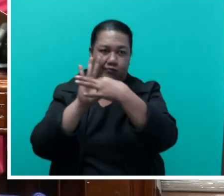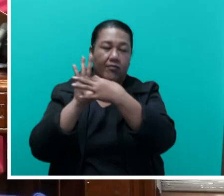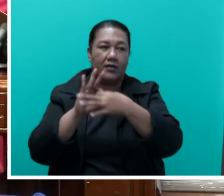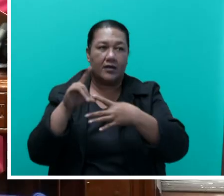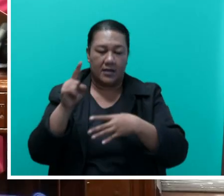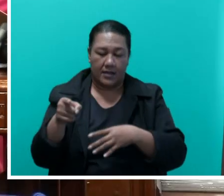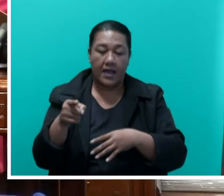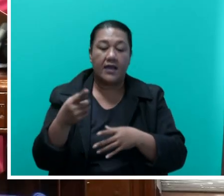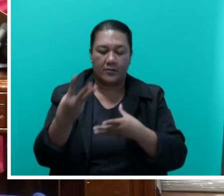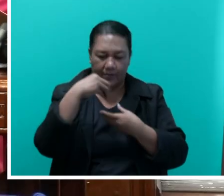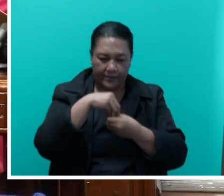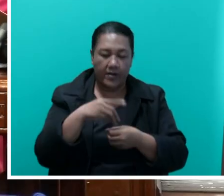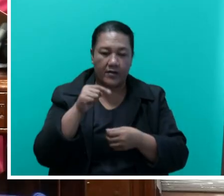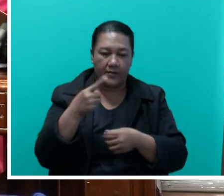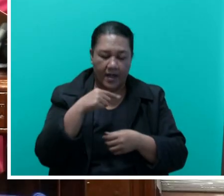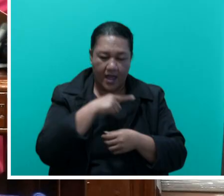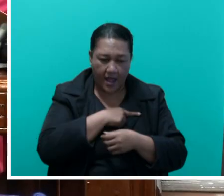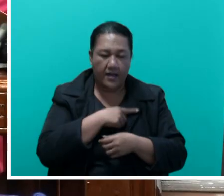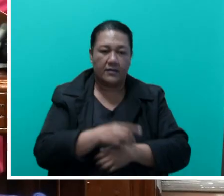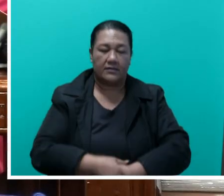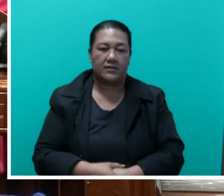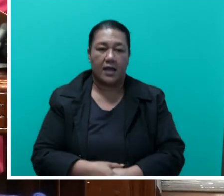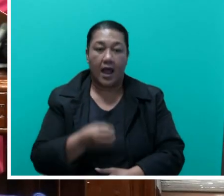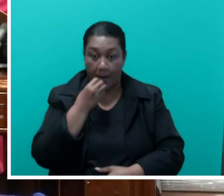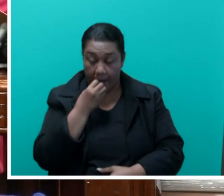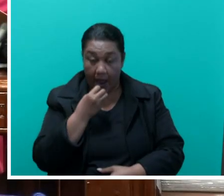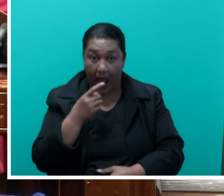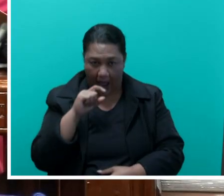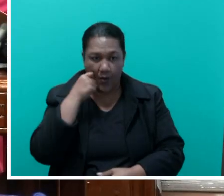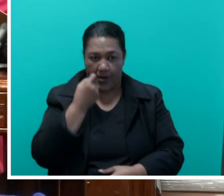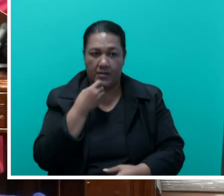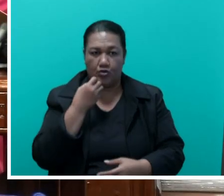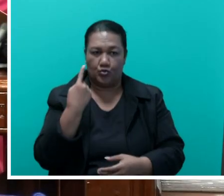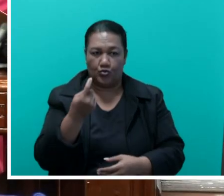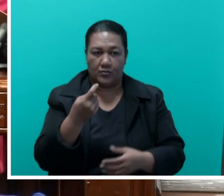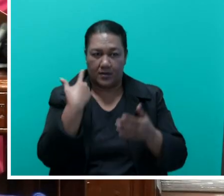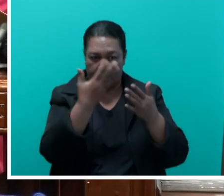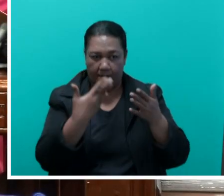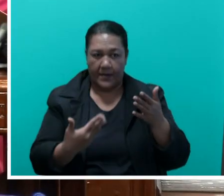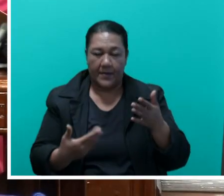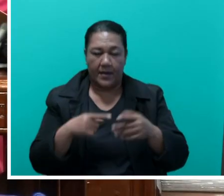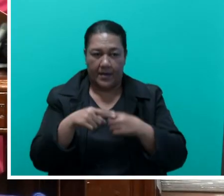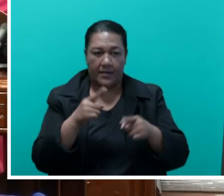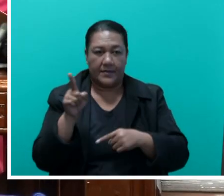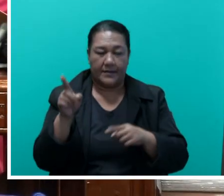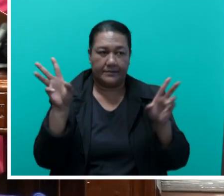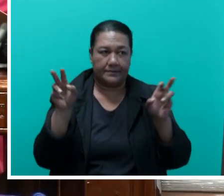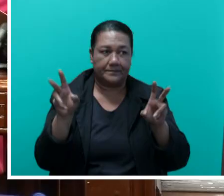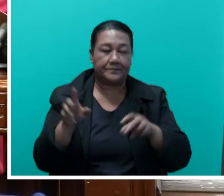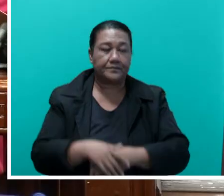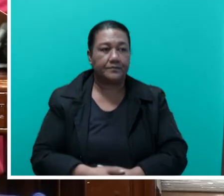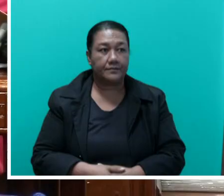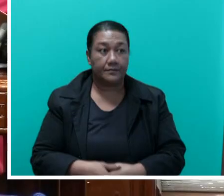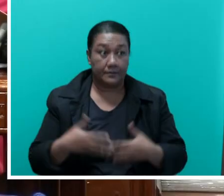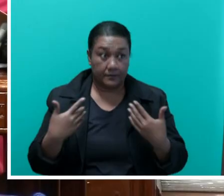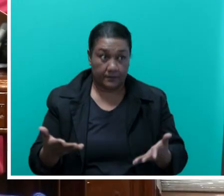vital importance, and I will mention something about that soon. Just recently, there were claims that